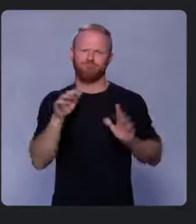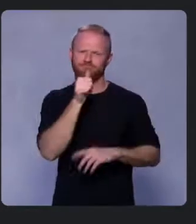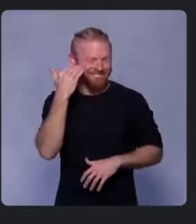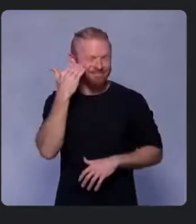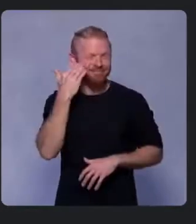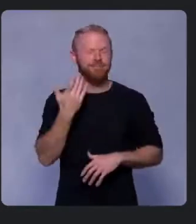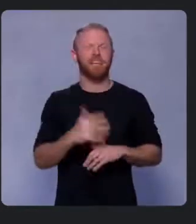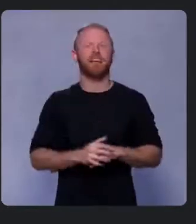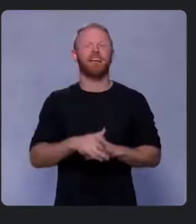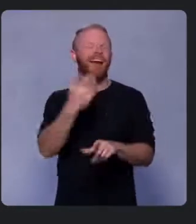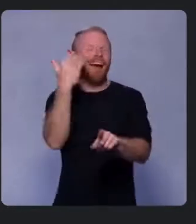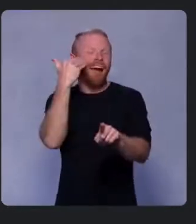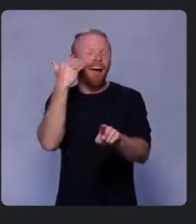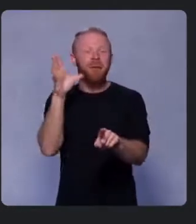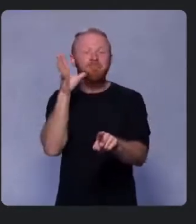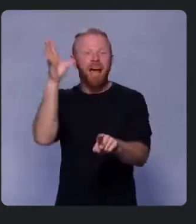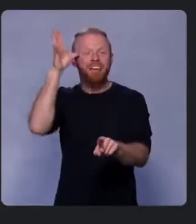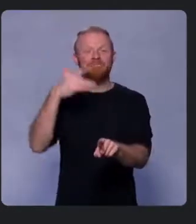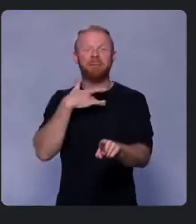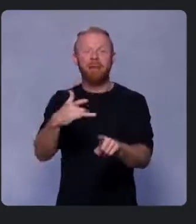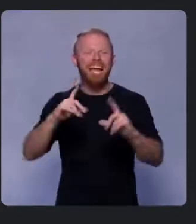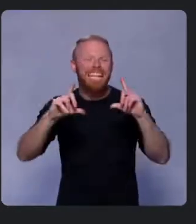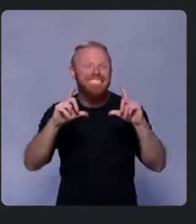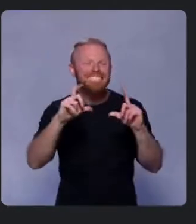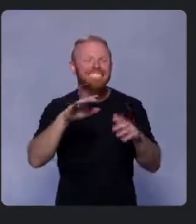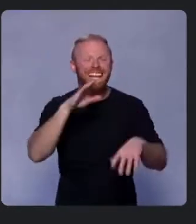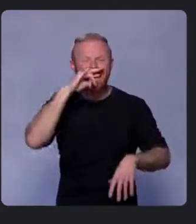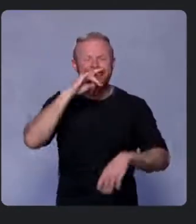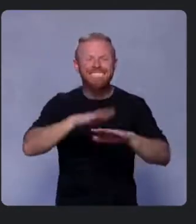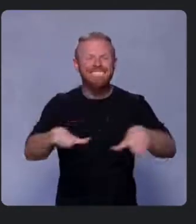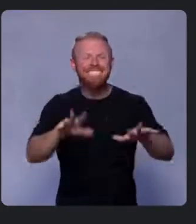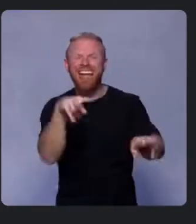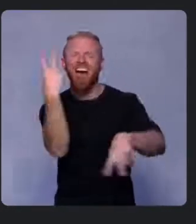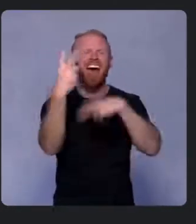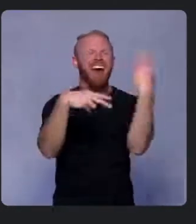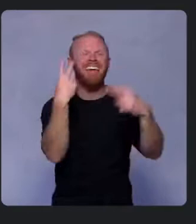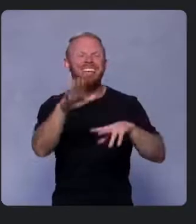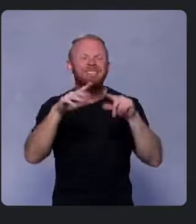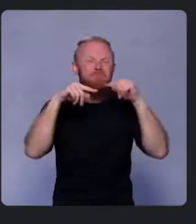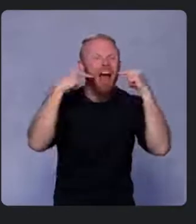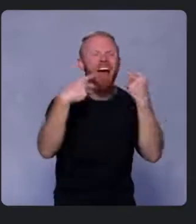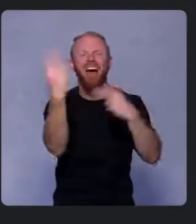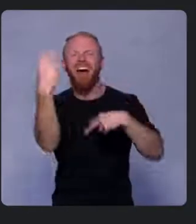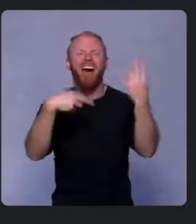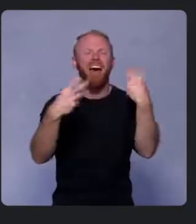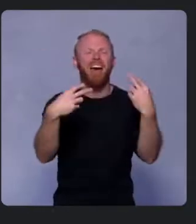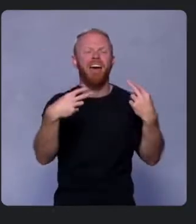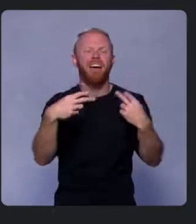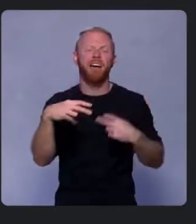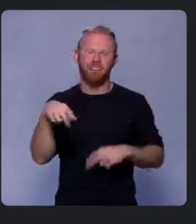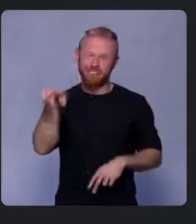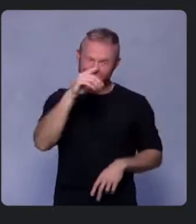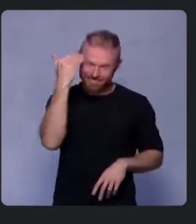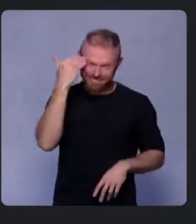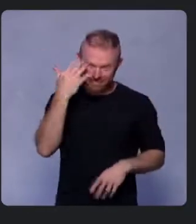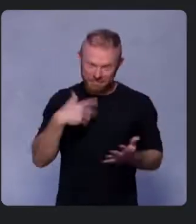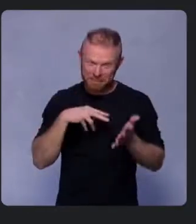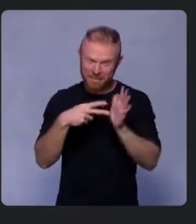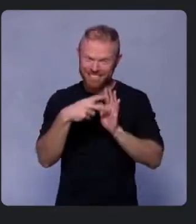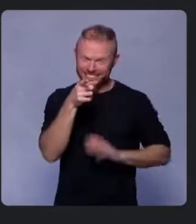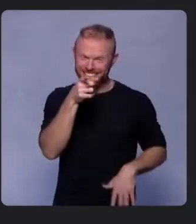In addition to a parent who tries to get all their kids smiling and looking at the camera at the same time will know what I mean.